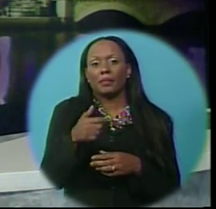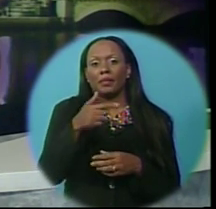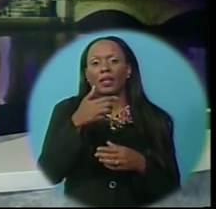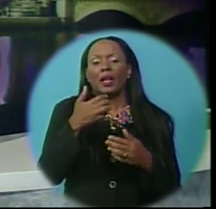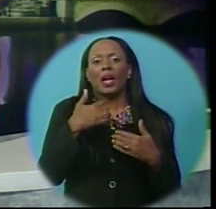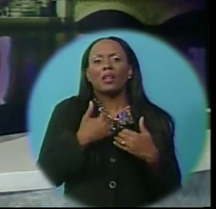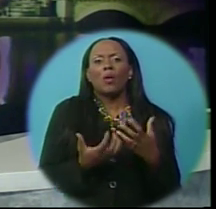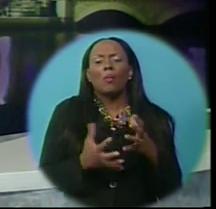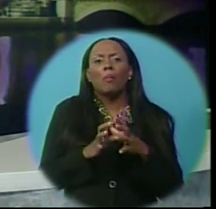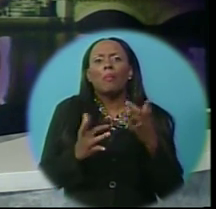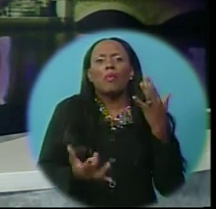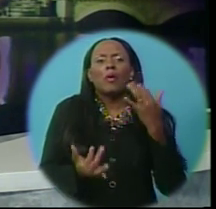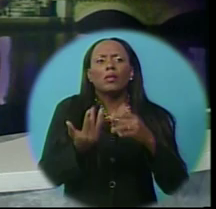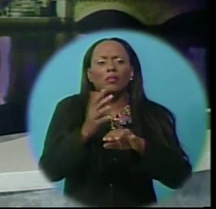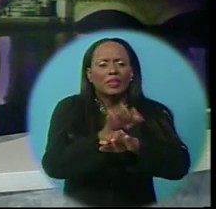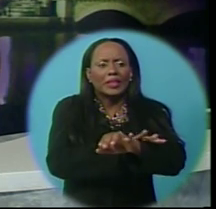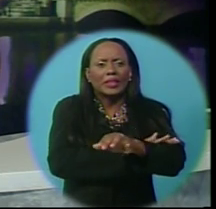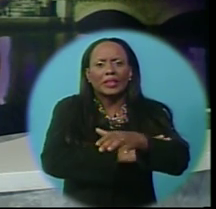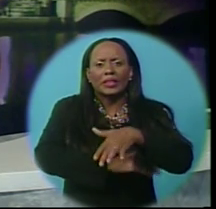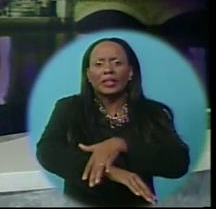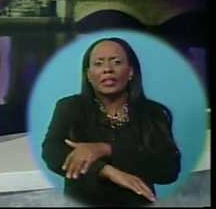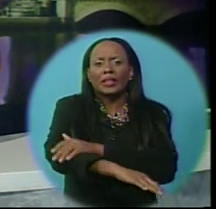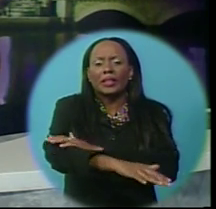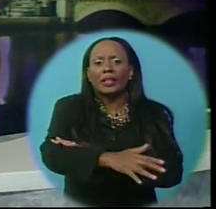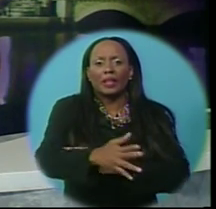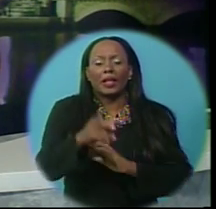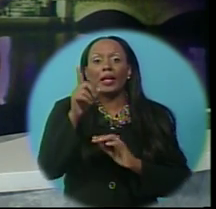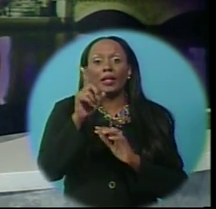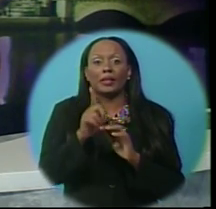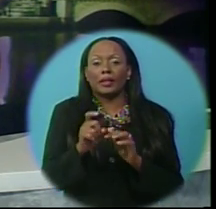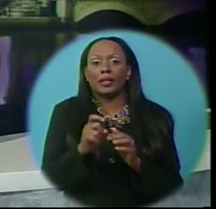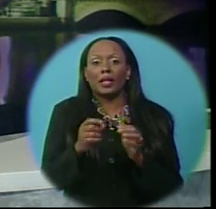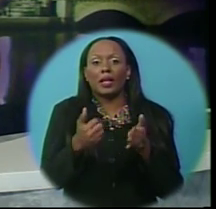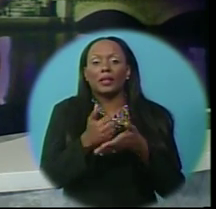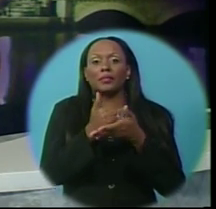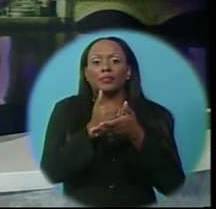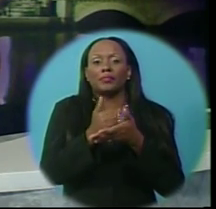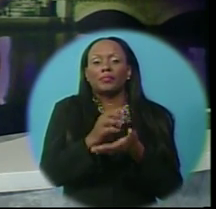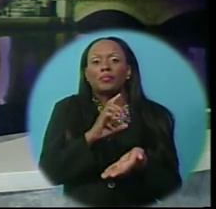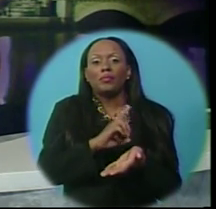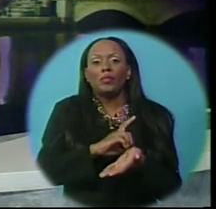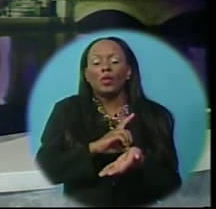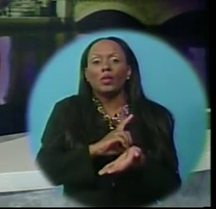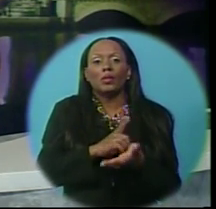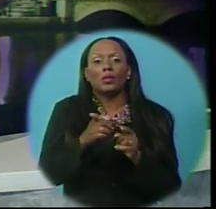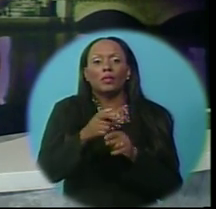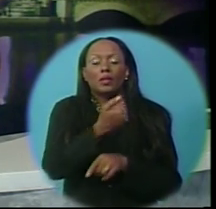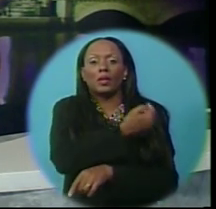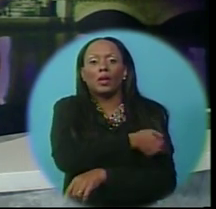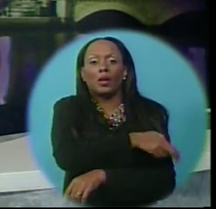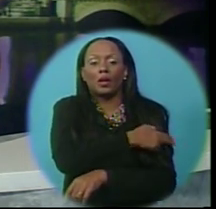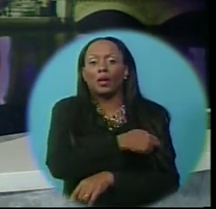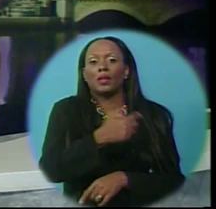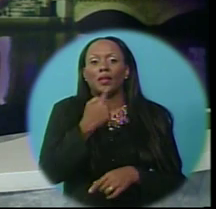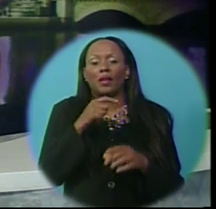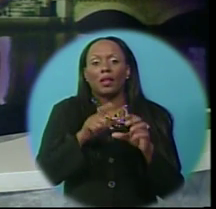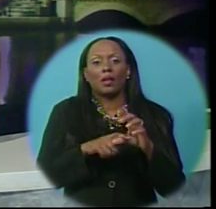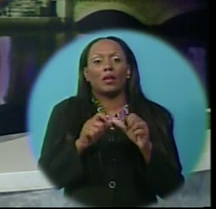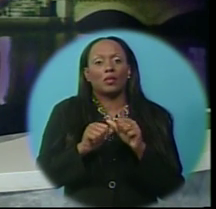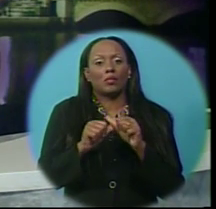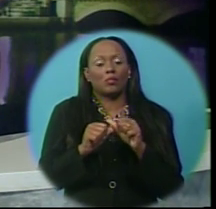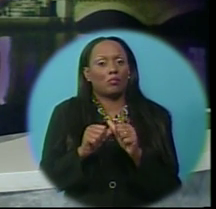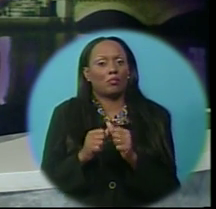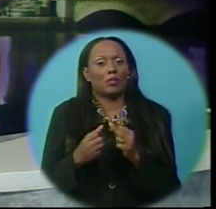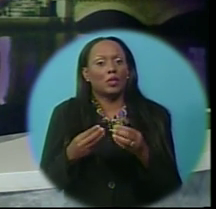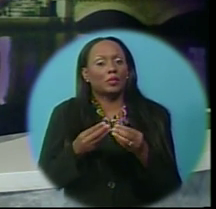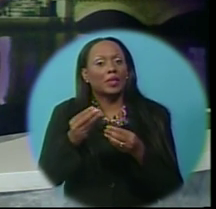skin grafting from the Burn Scar Garment Factory. Dr. Clyde Cave of the Pediatrics Department of the Queen Elizabeth Hospital